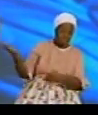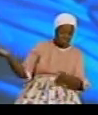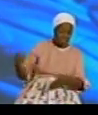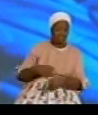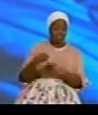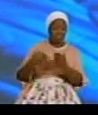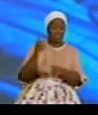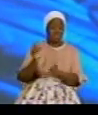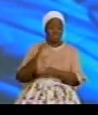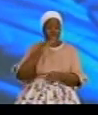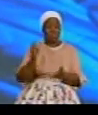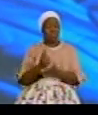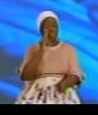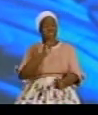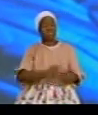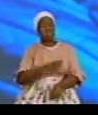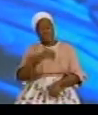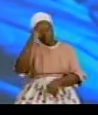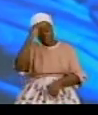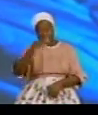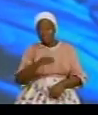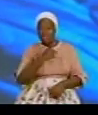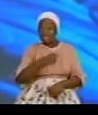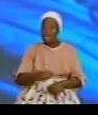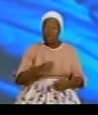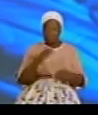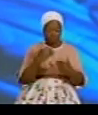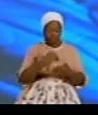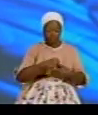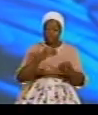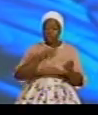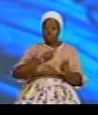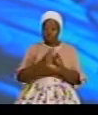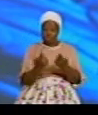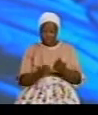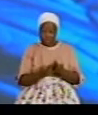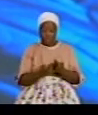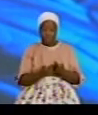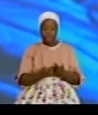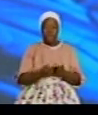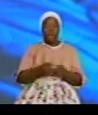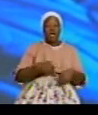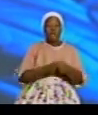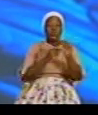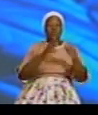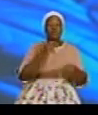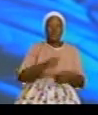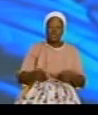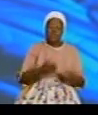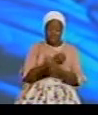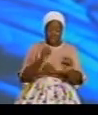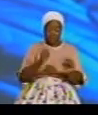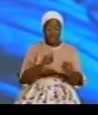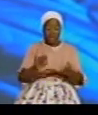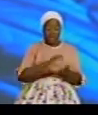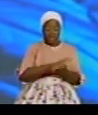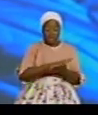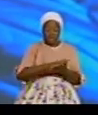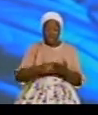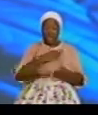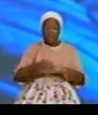he classifies the apostles who were saved, sanctified, and filled with the Holy Ghost.